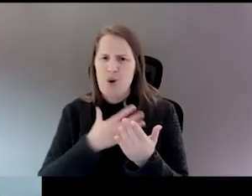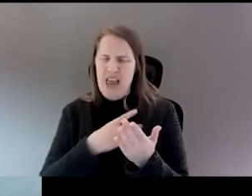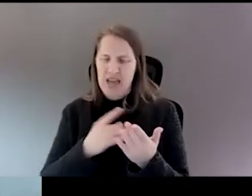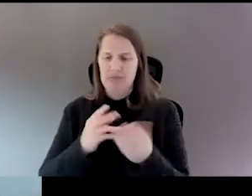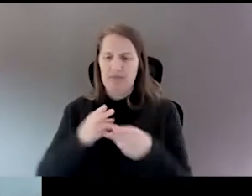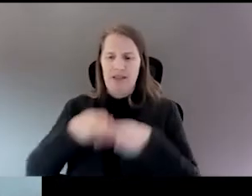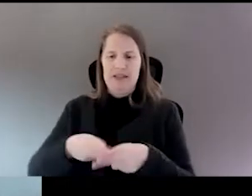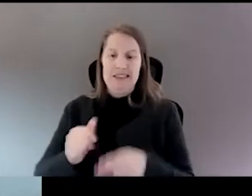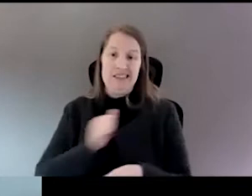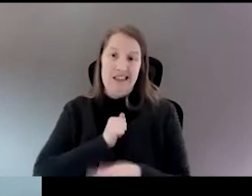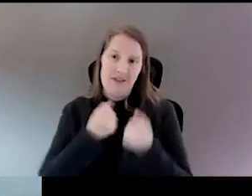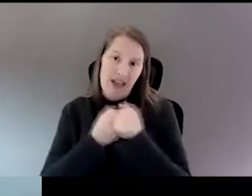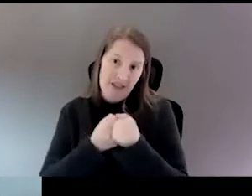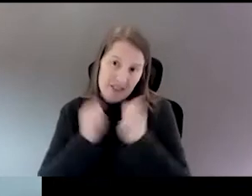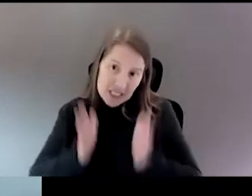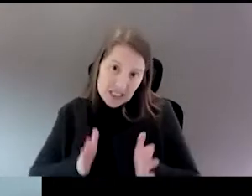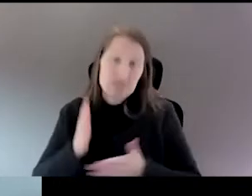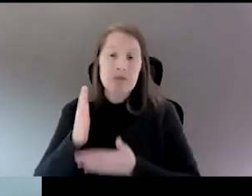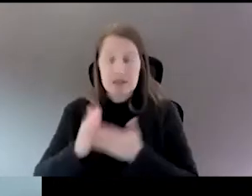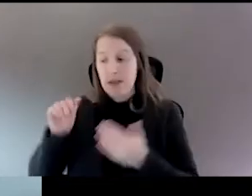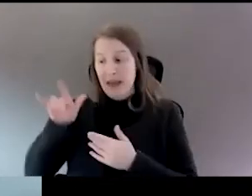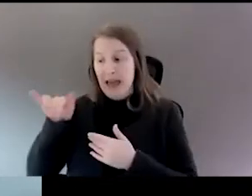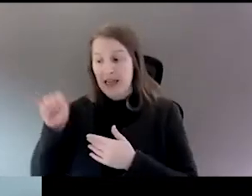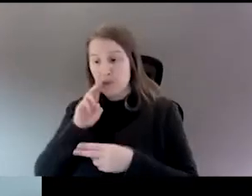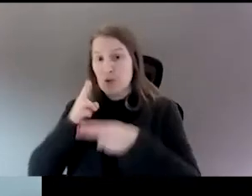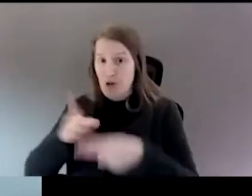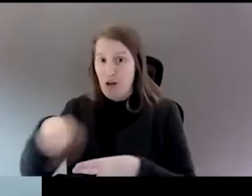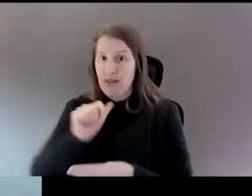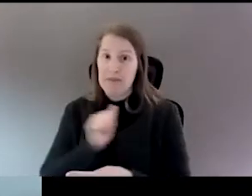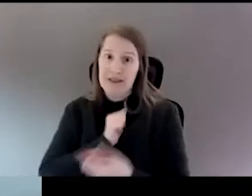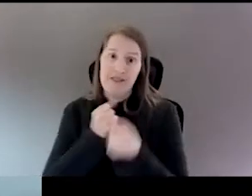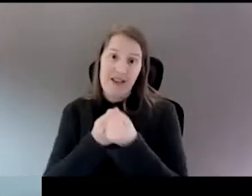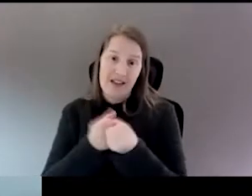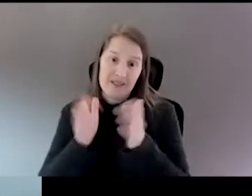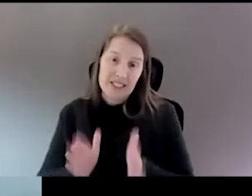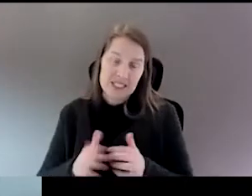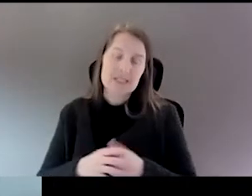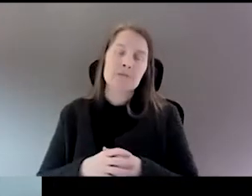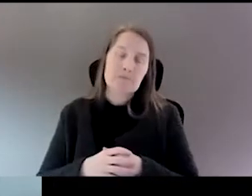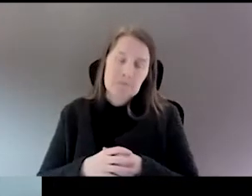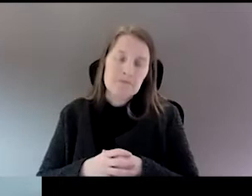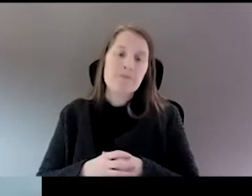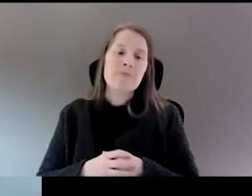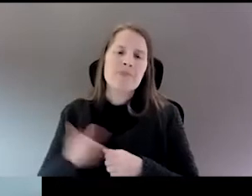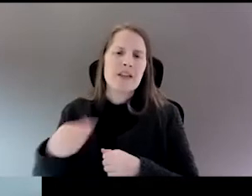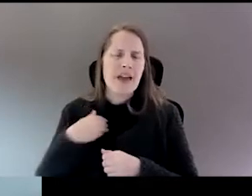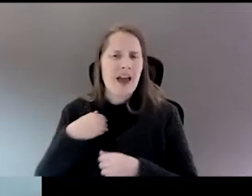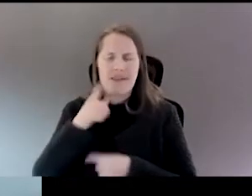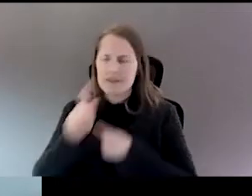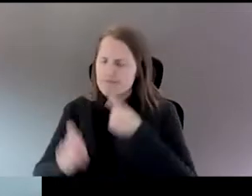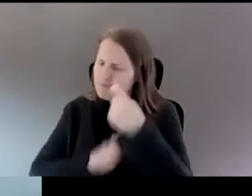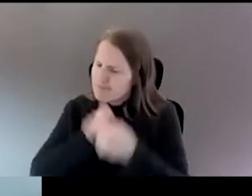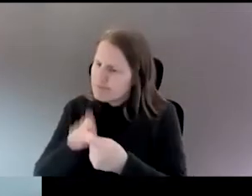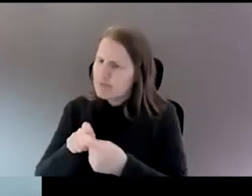some of the allies do call them self-advocates. And they have a very precise way of doing things